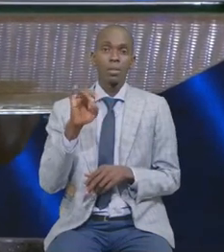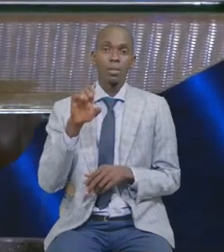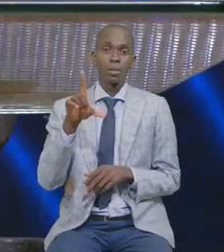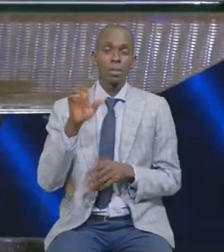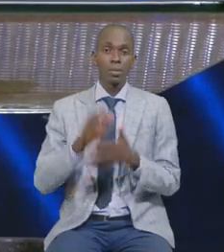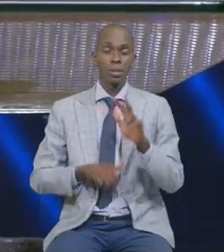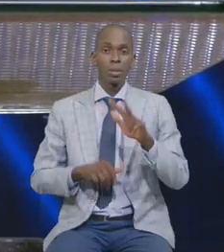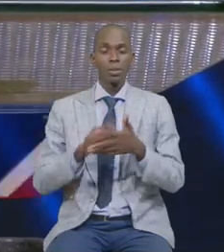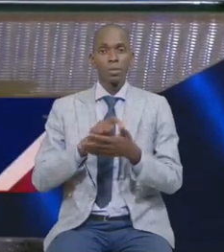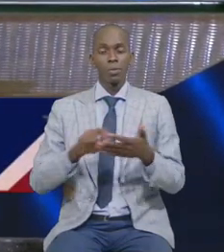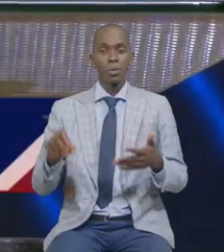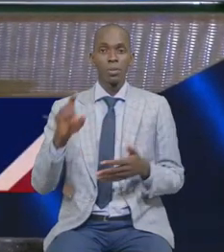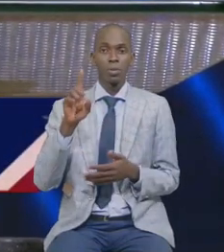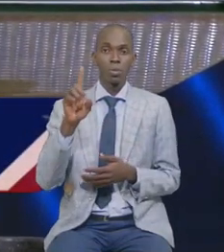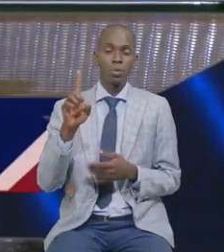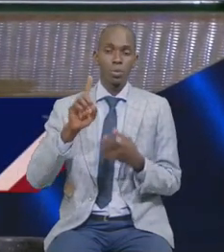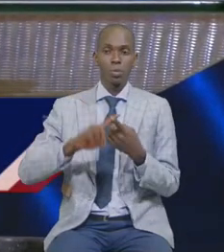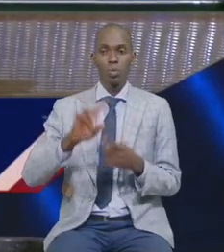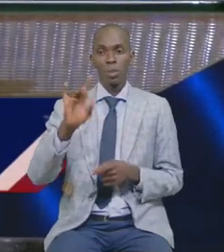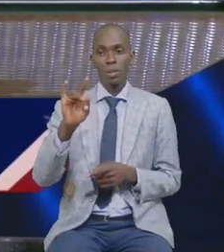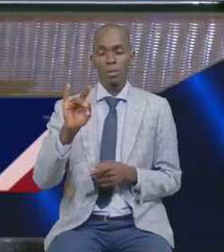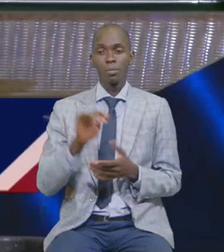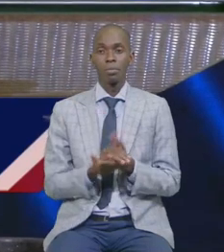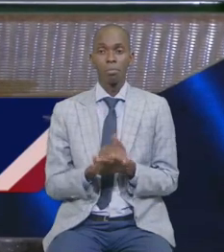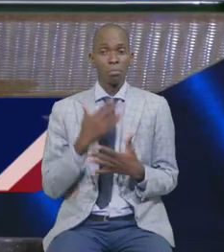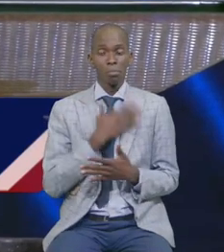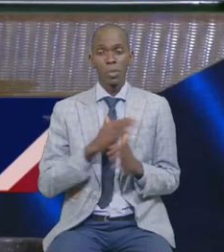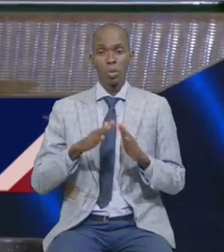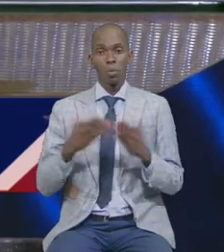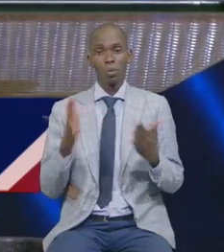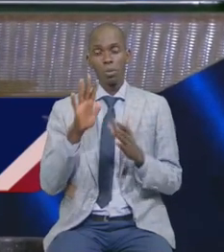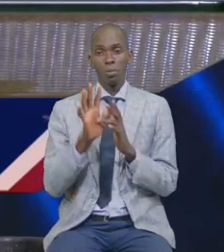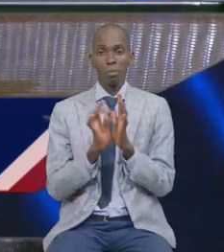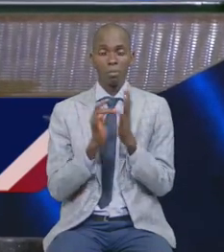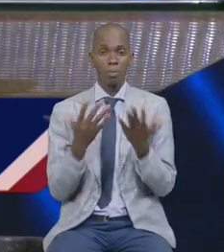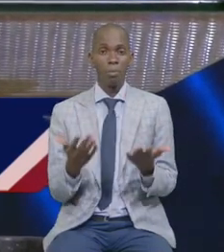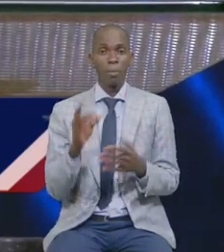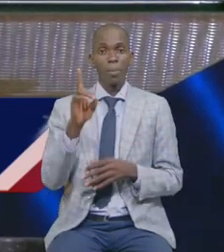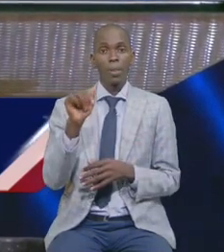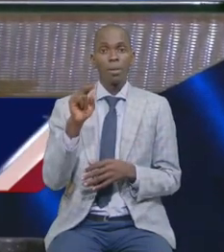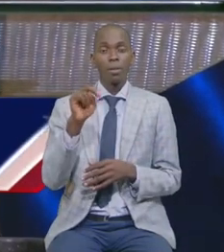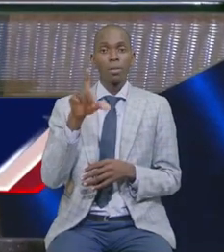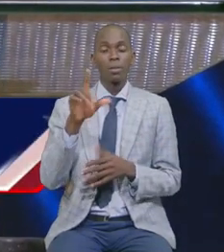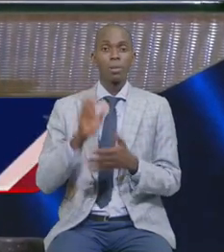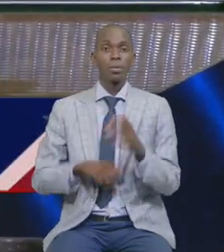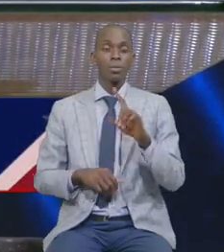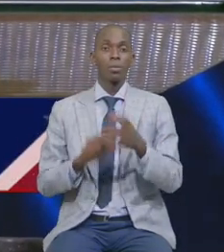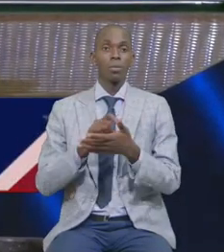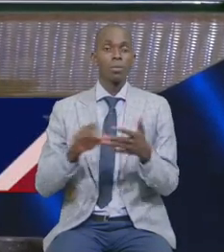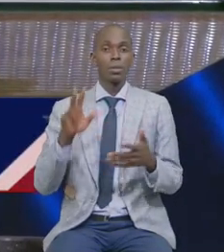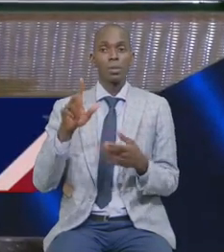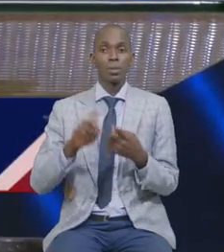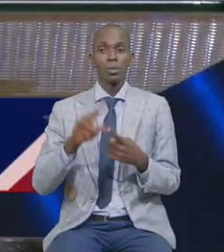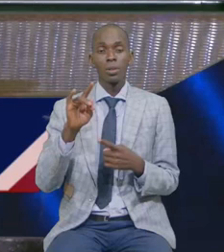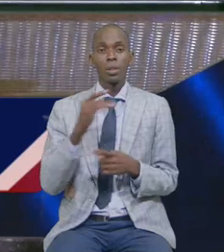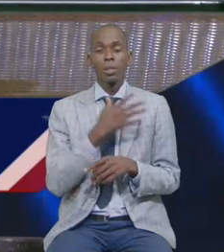from verse 1 to verse 18. please open your Bible Daniel chapter 3 I'm reading from verse 1. the